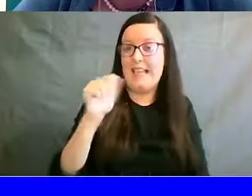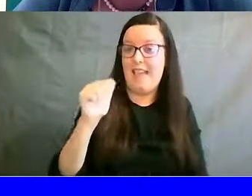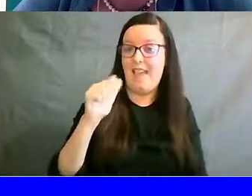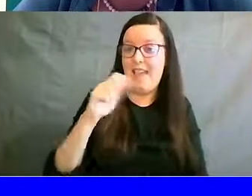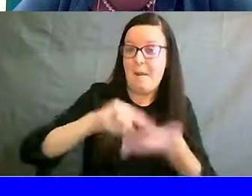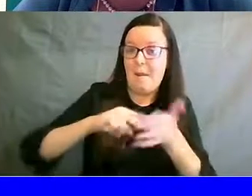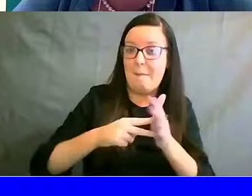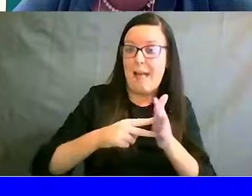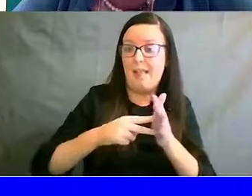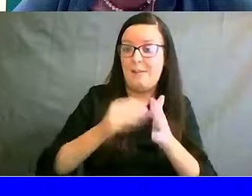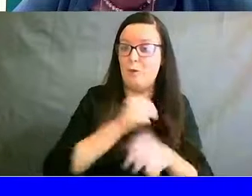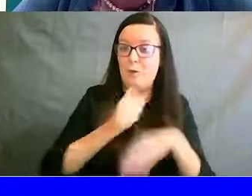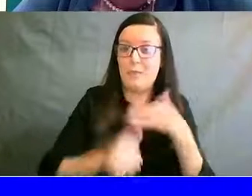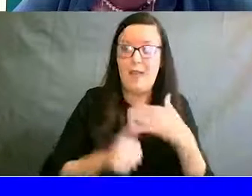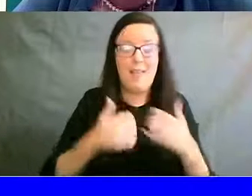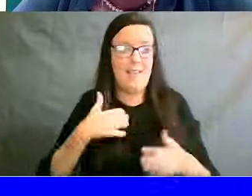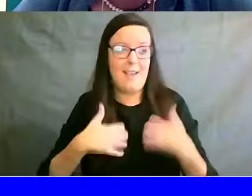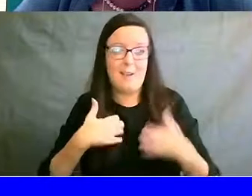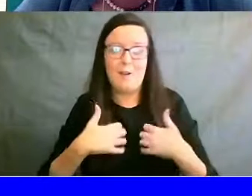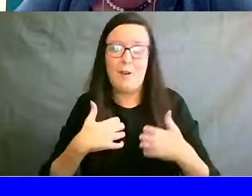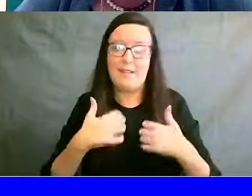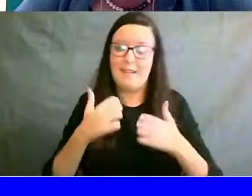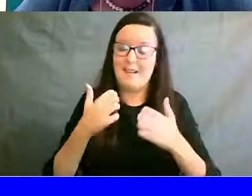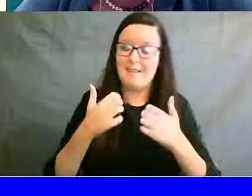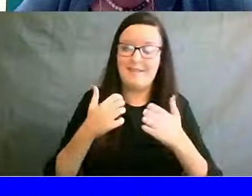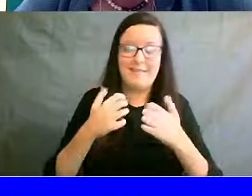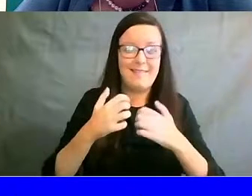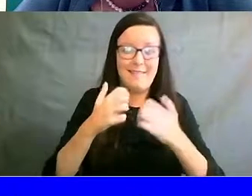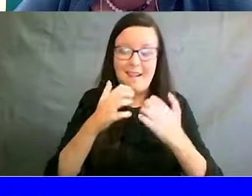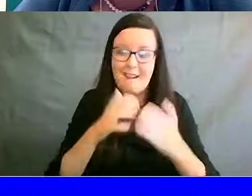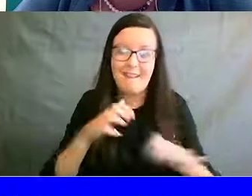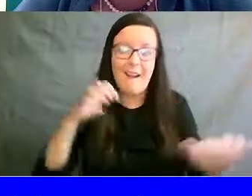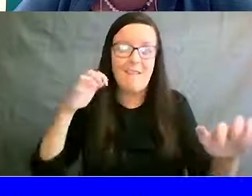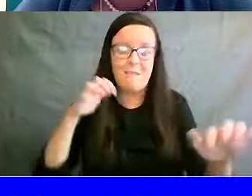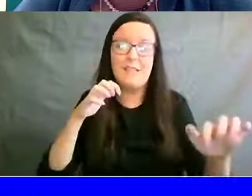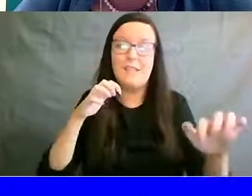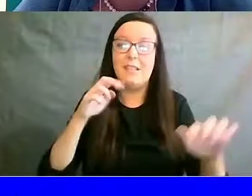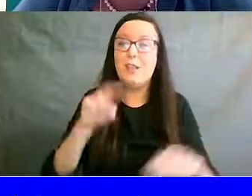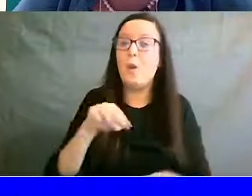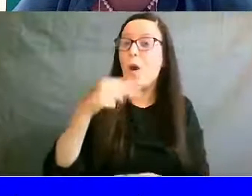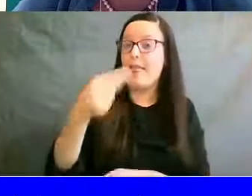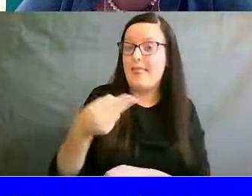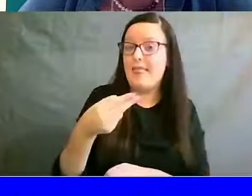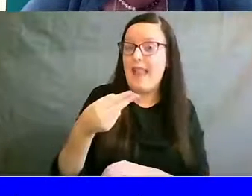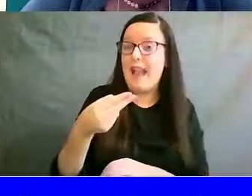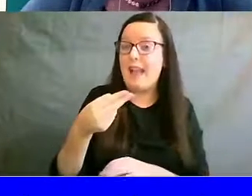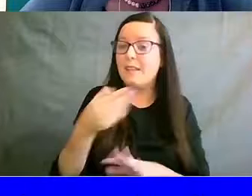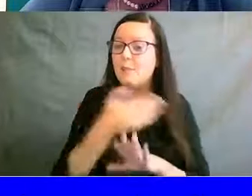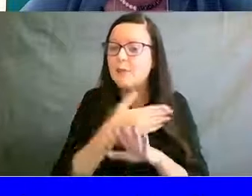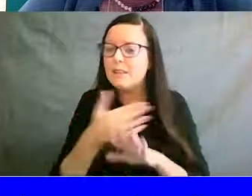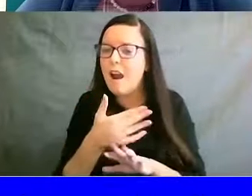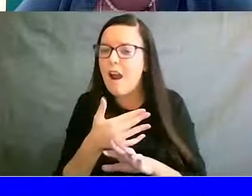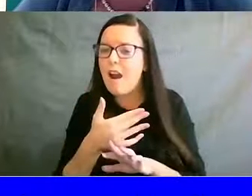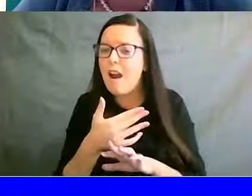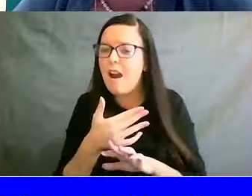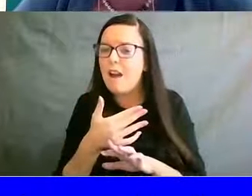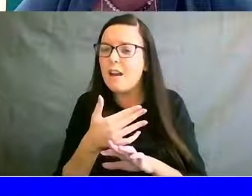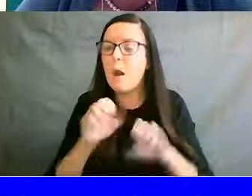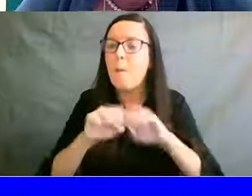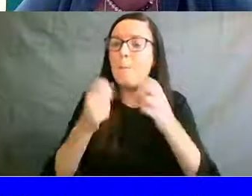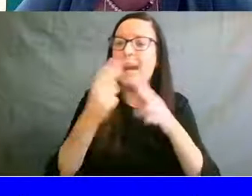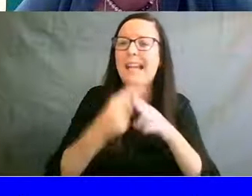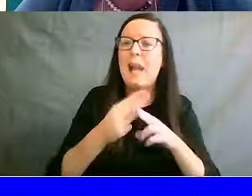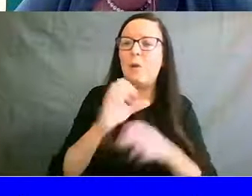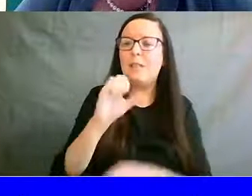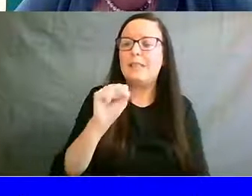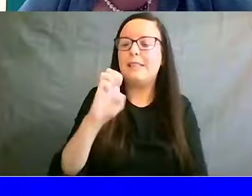an interesting conference. And to remind people that the next breakout session will be starting at 3:00. And Kieran Finley, if